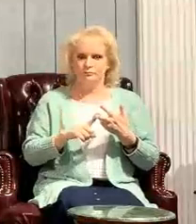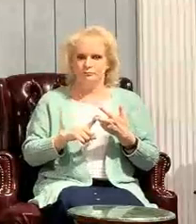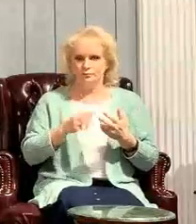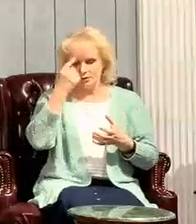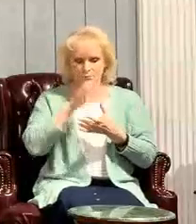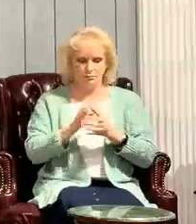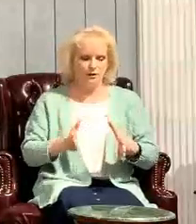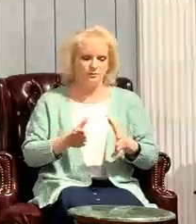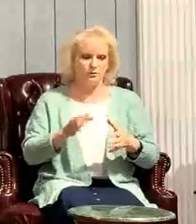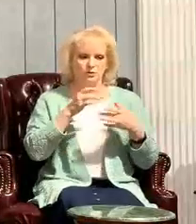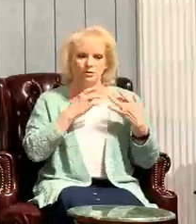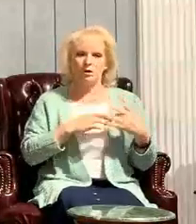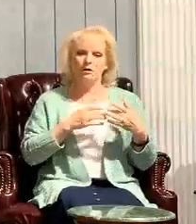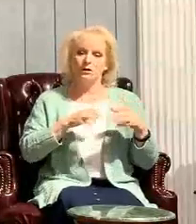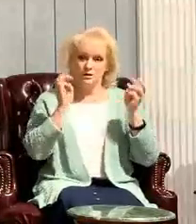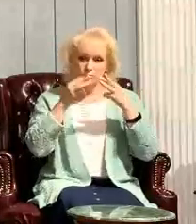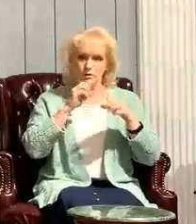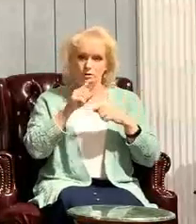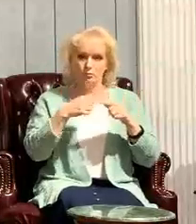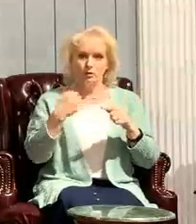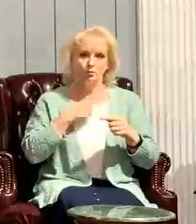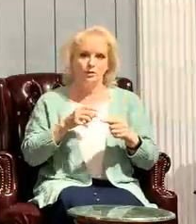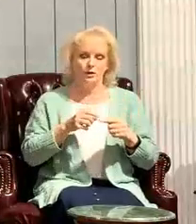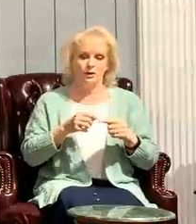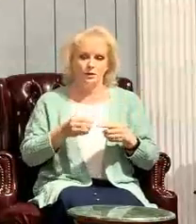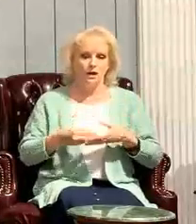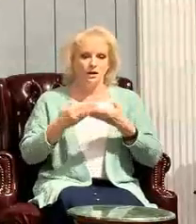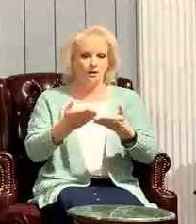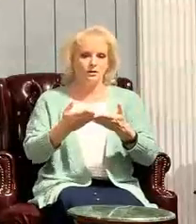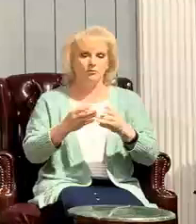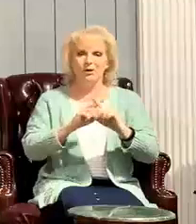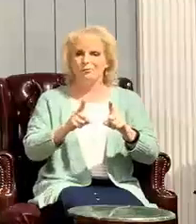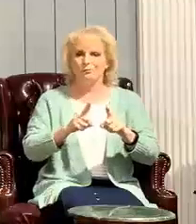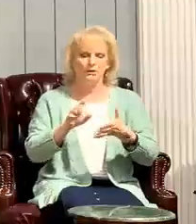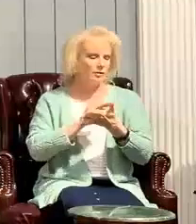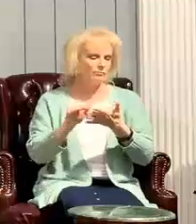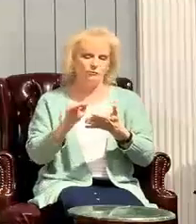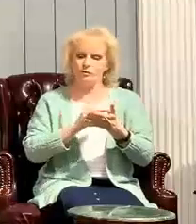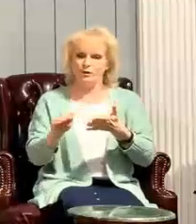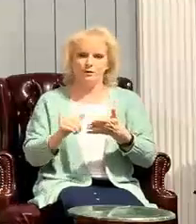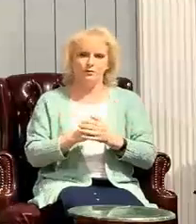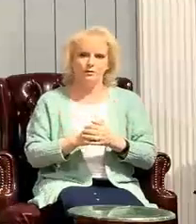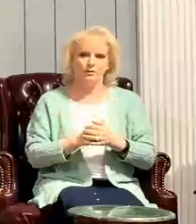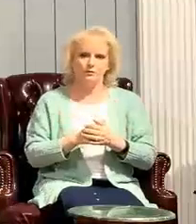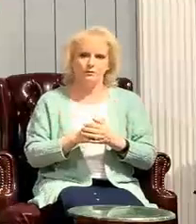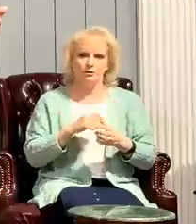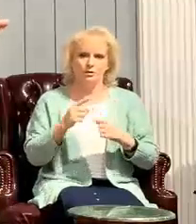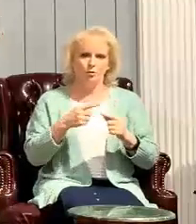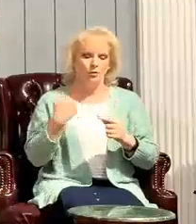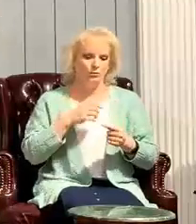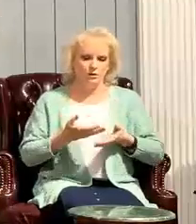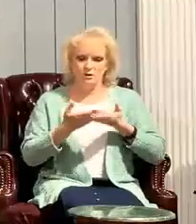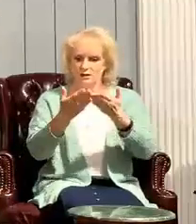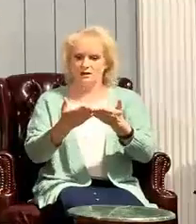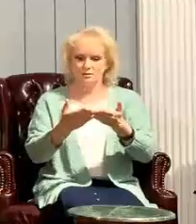is wicked when we give, but we do not forgive. And I already mentioned forgiving a little bit, but I want to do it again. When we give, but we